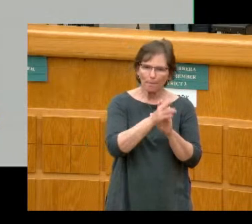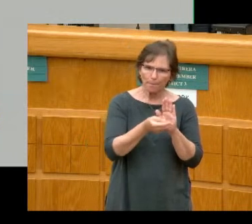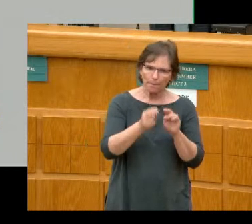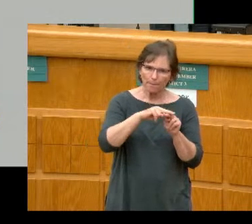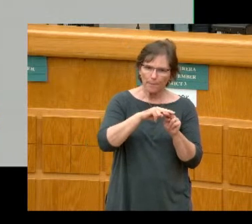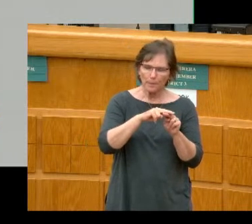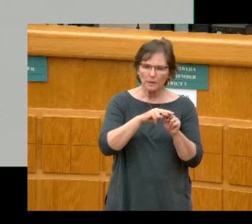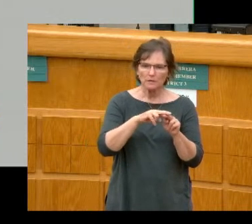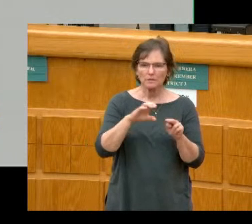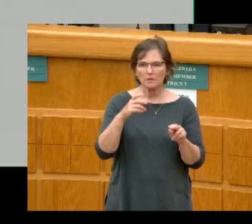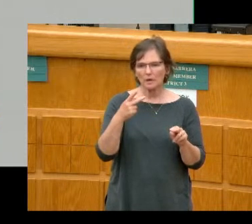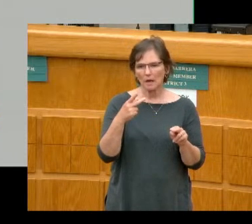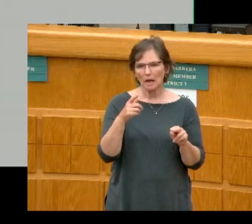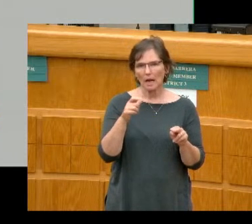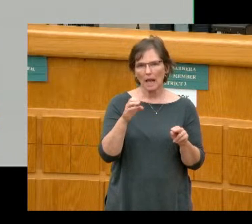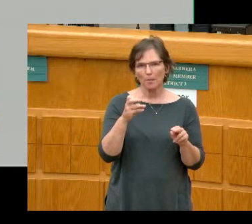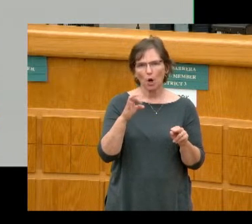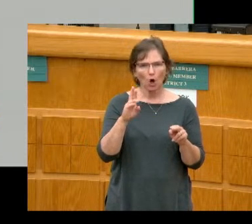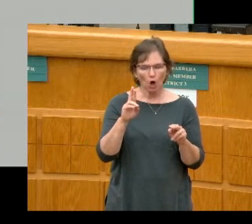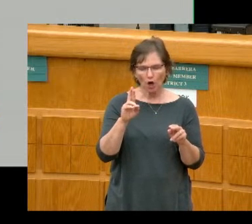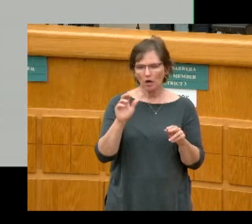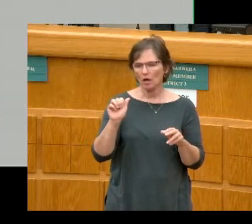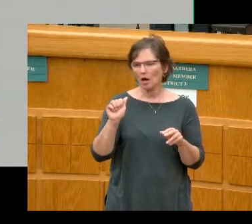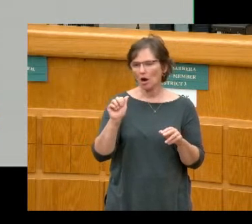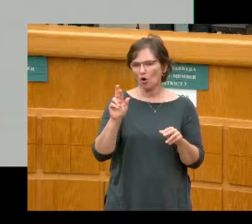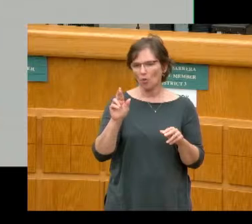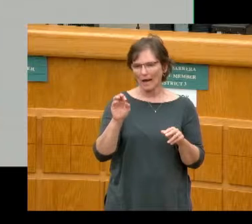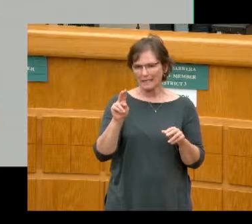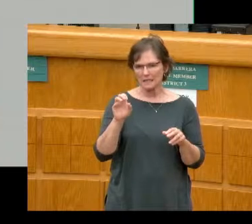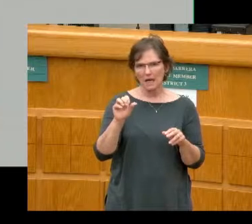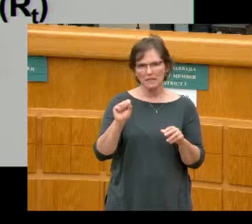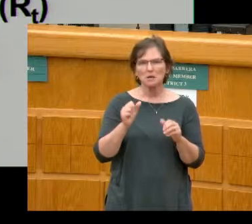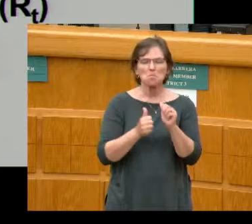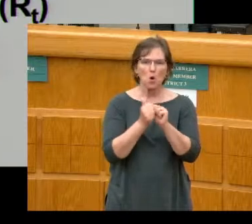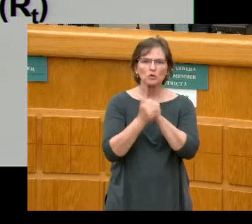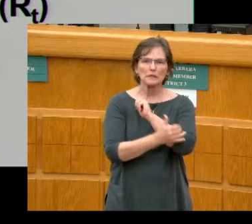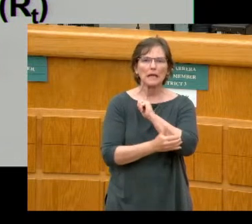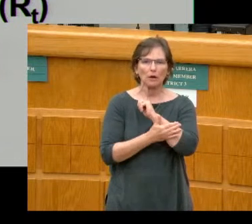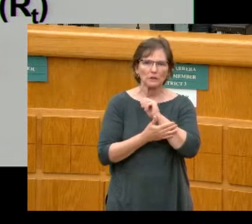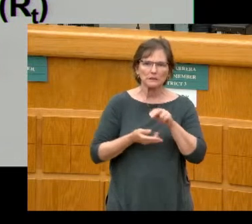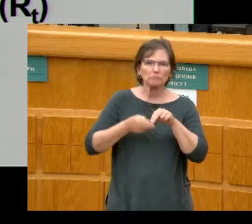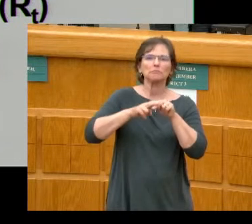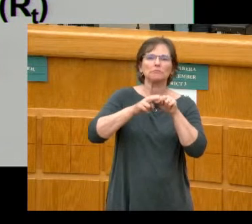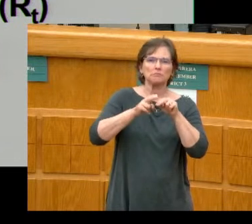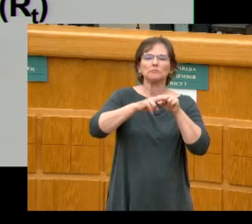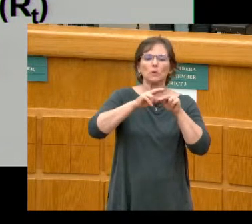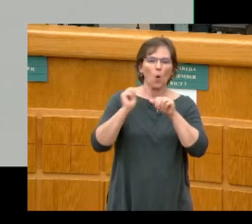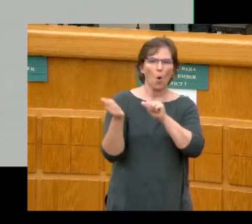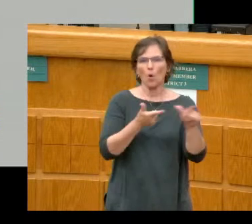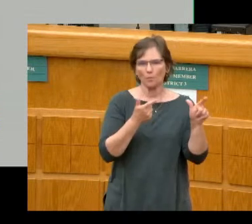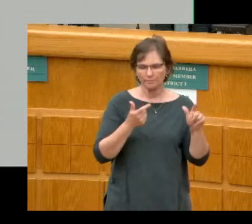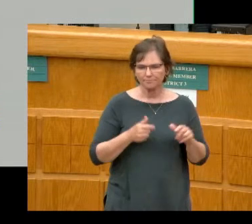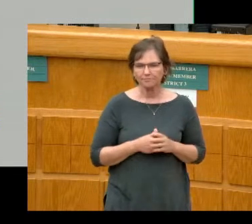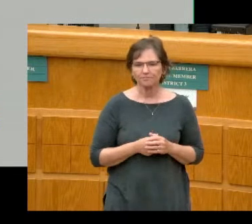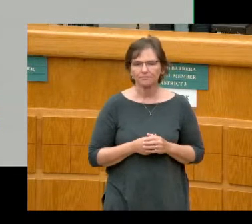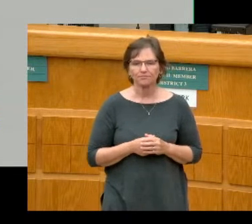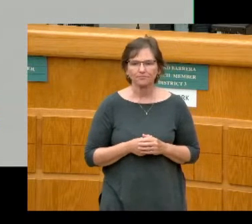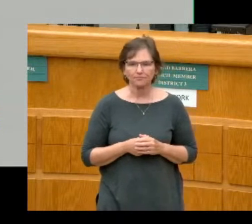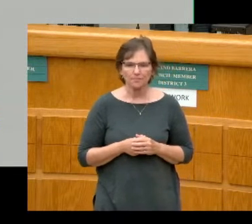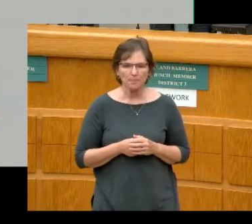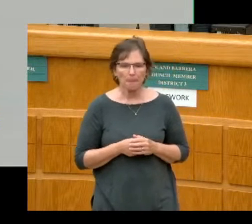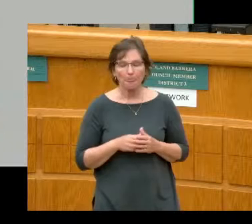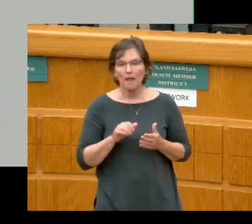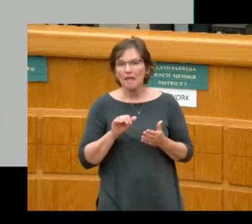each of the 12 counties. You can see generally they're going up. Jim Wells did come down off of its pretty high spike there,